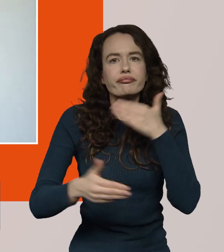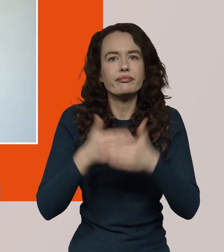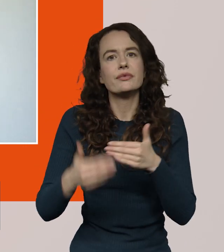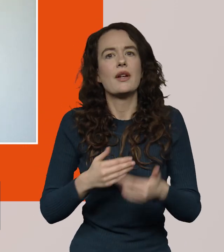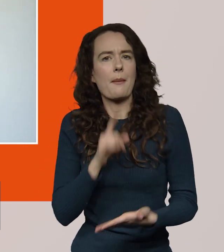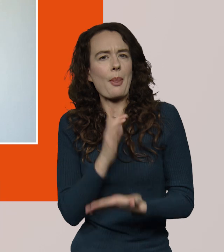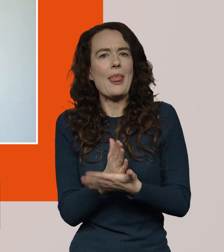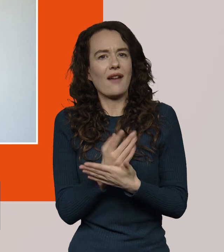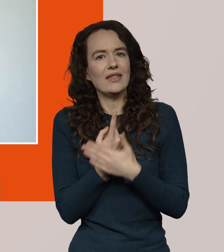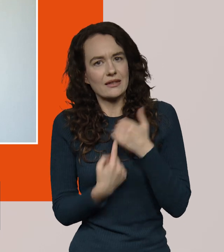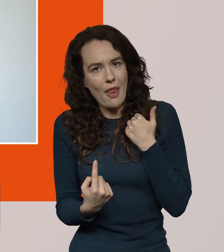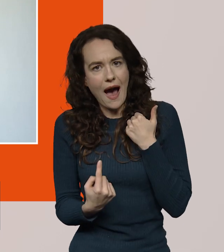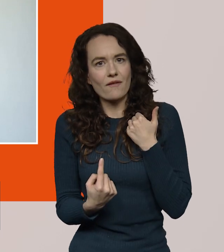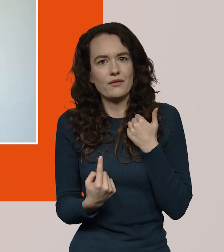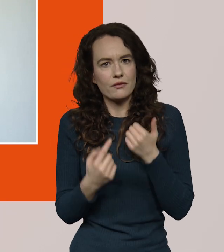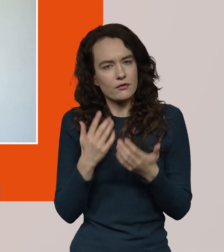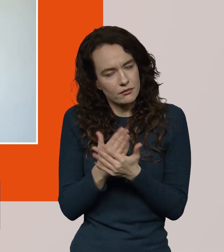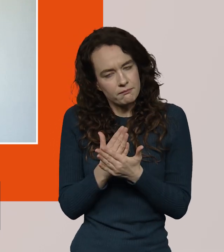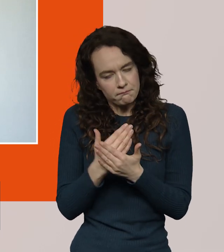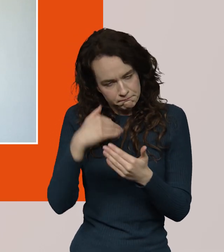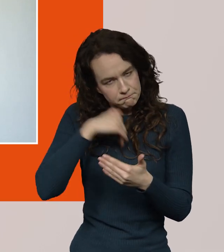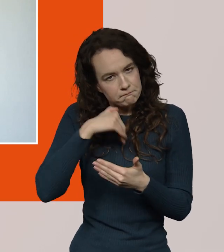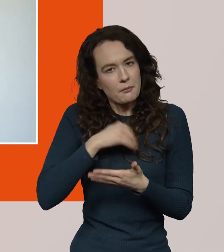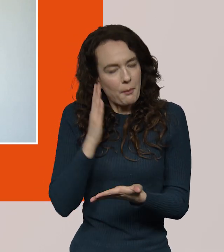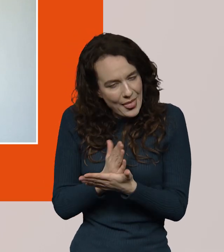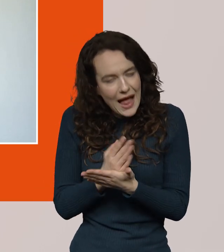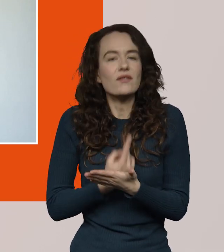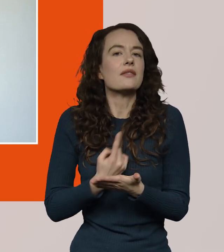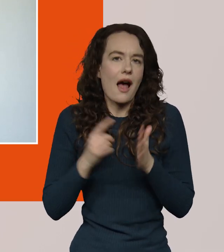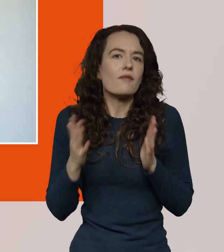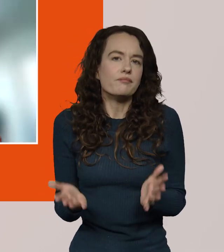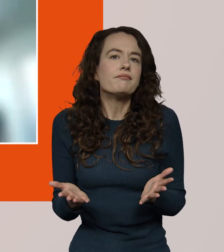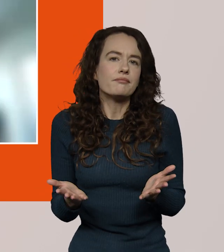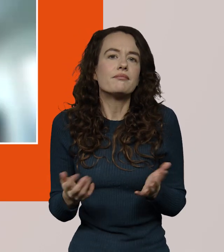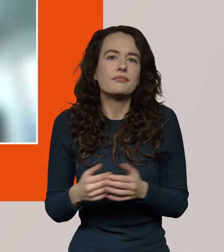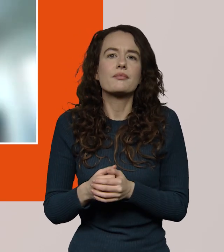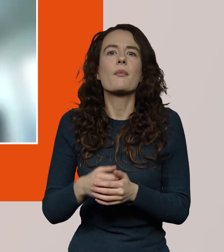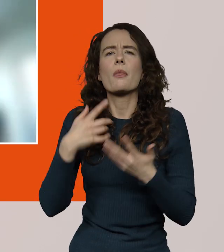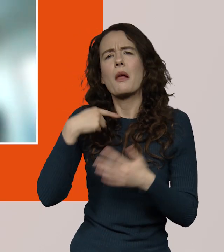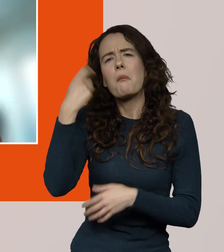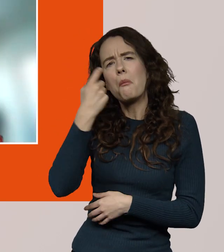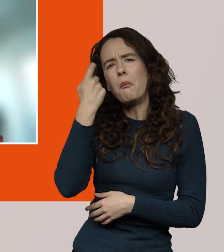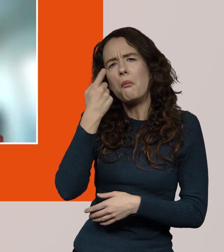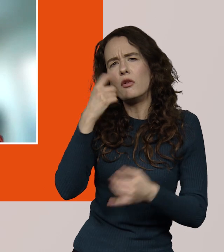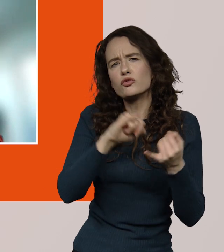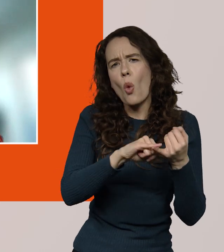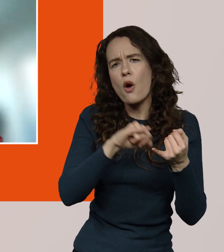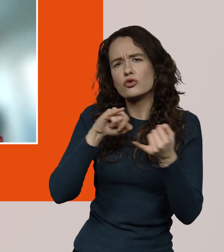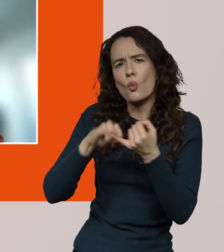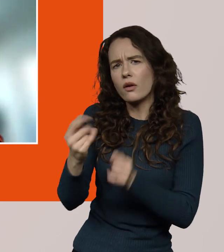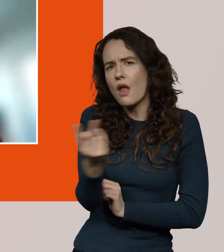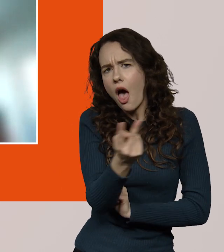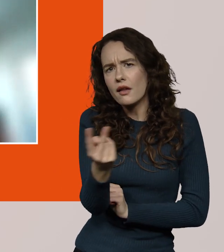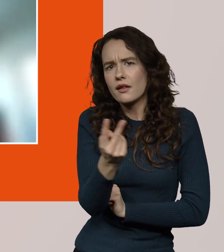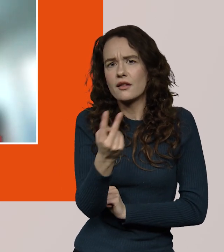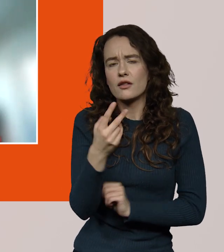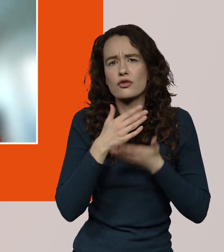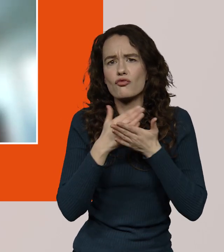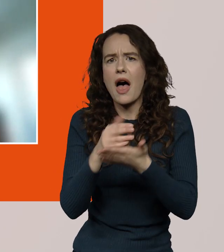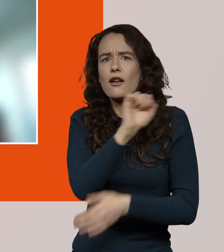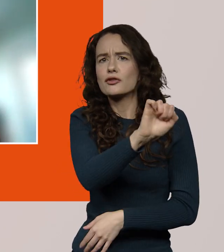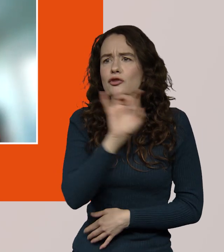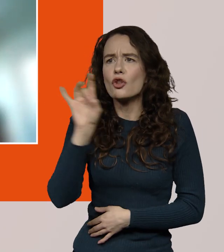Okay. I can see an amazing star there, Ella My Kate. goal is to. So my goal in my star is to